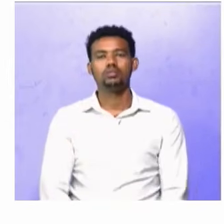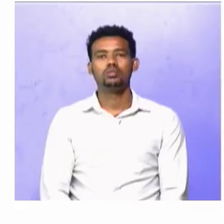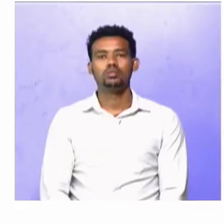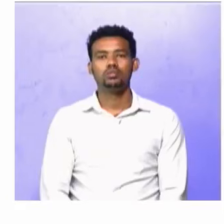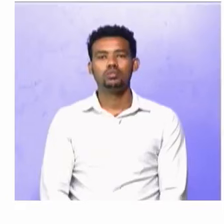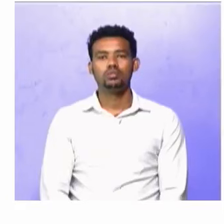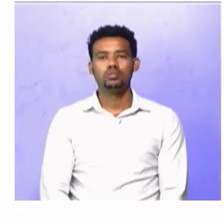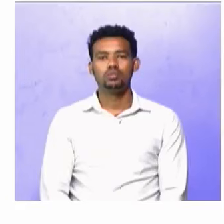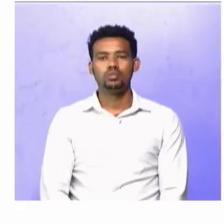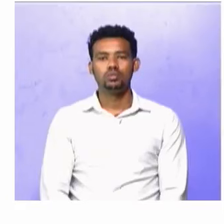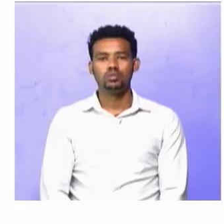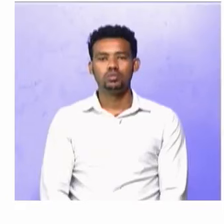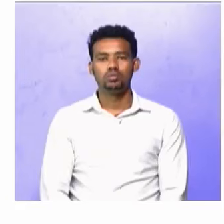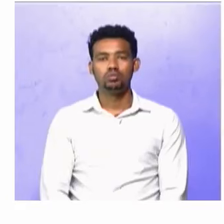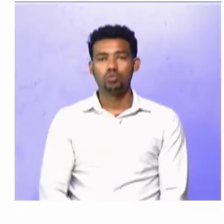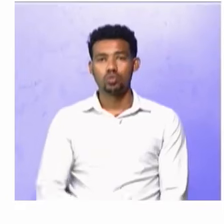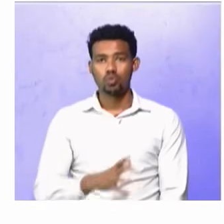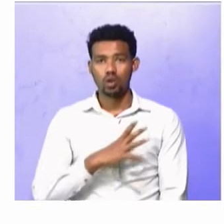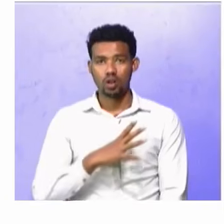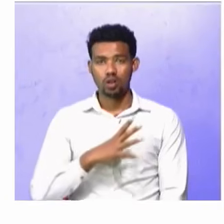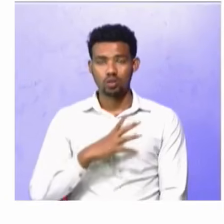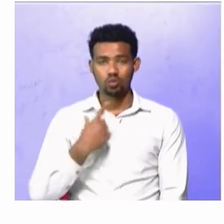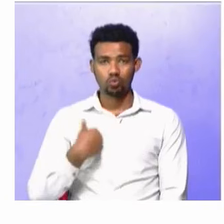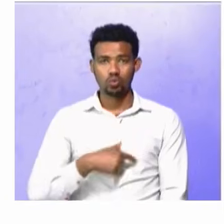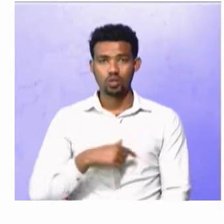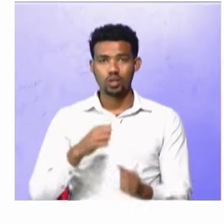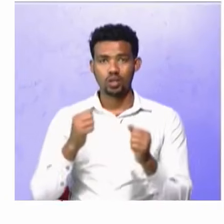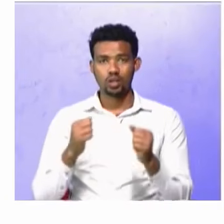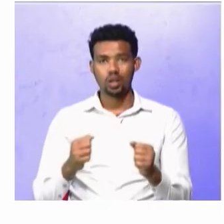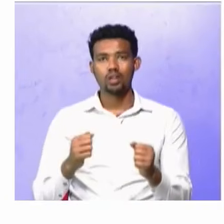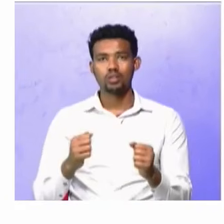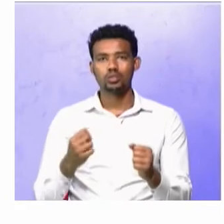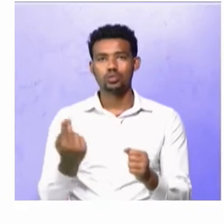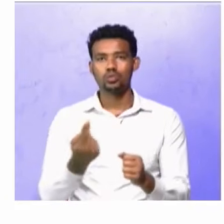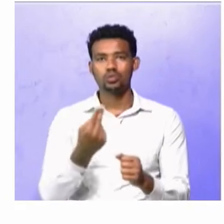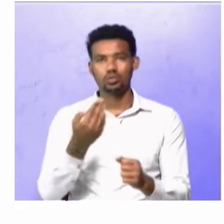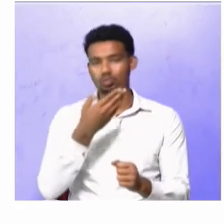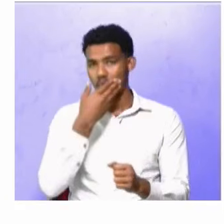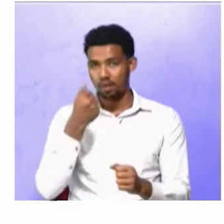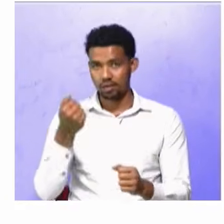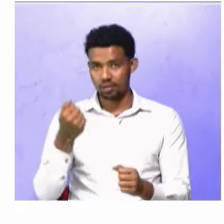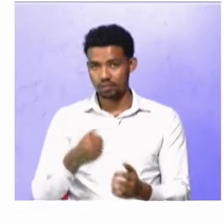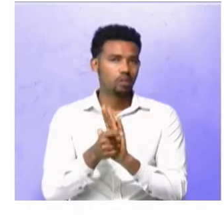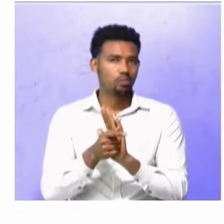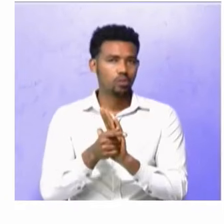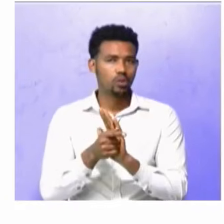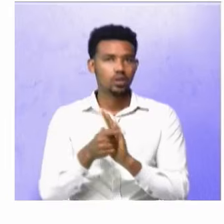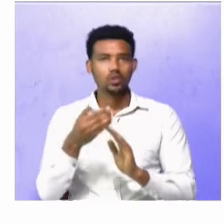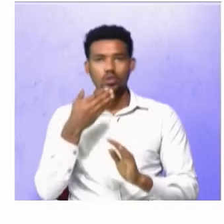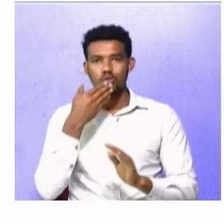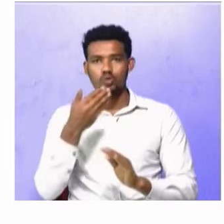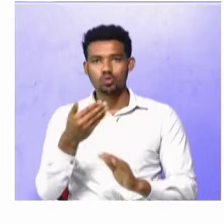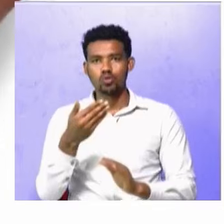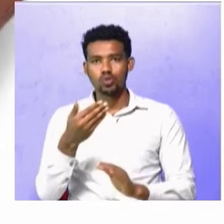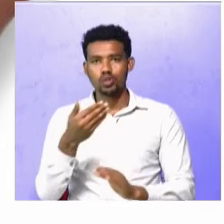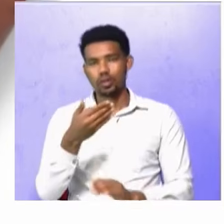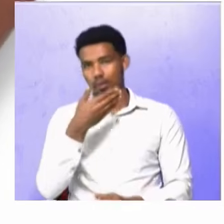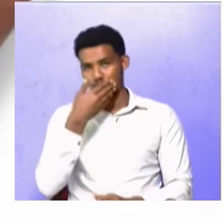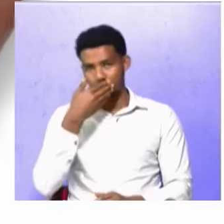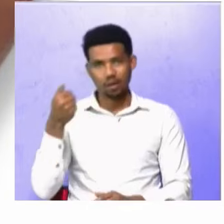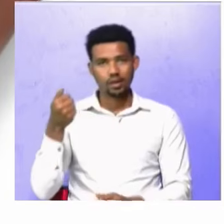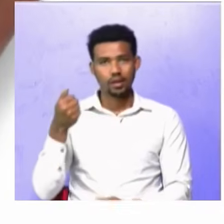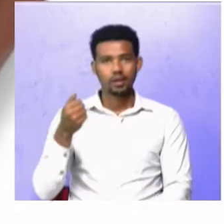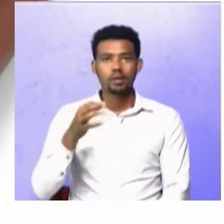For well, also we can use better. And when we come to best,